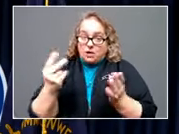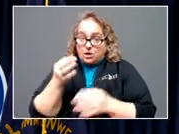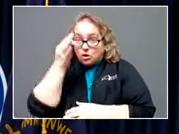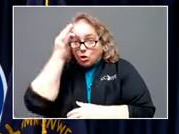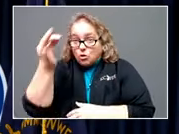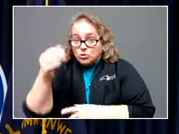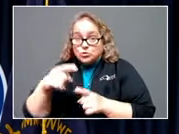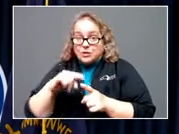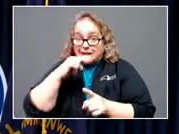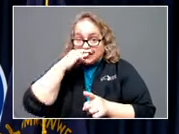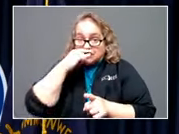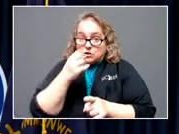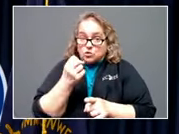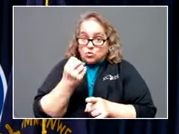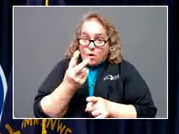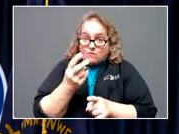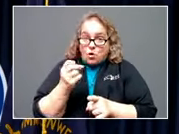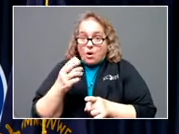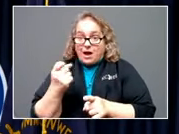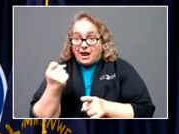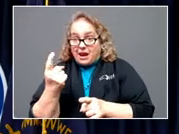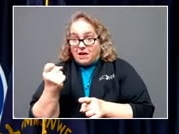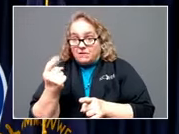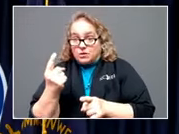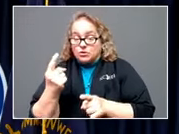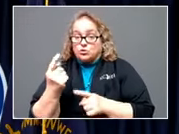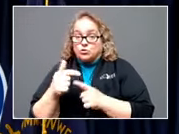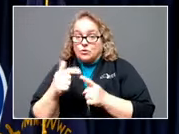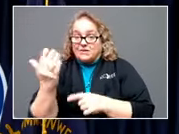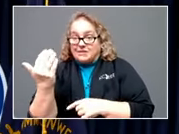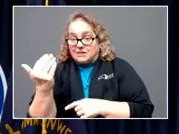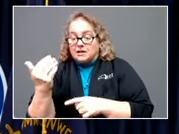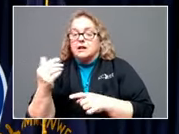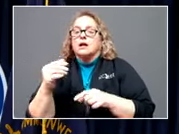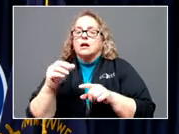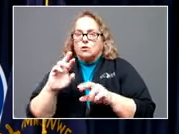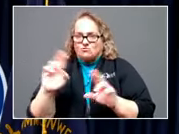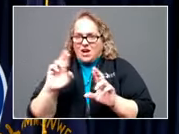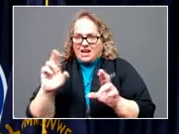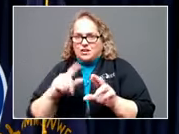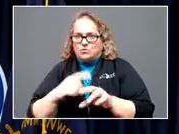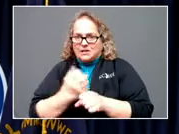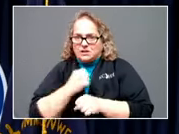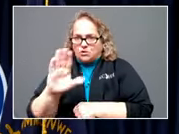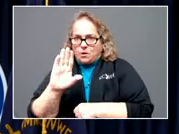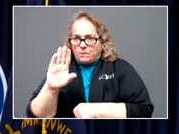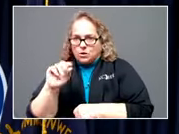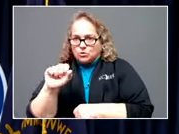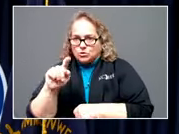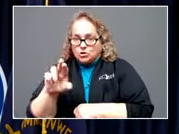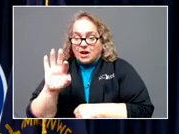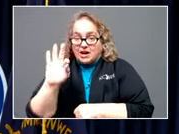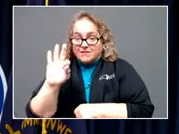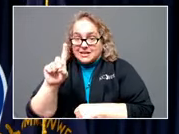or maybe even 11 to 15 being eligible for their booster. The FDA has authorized it.